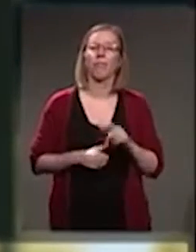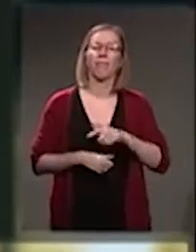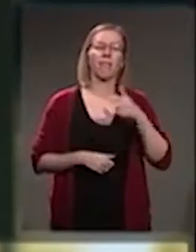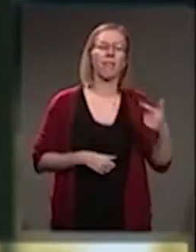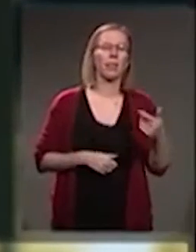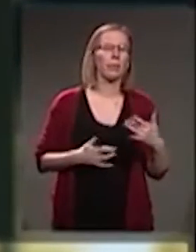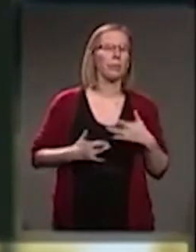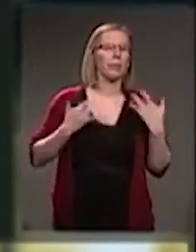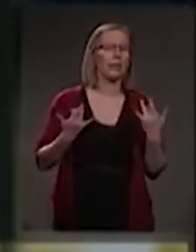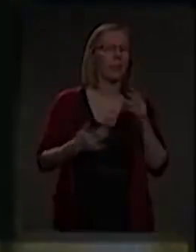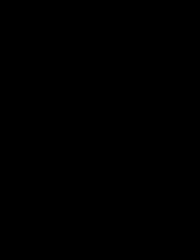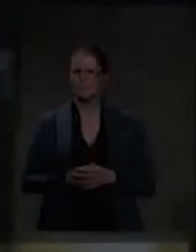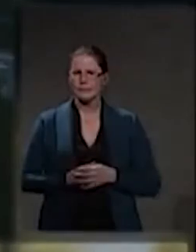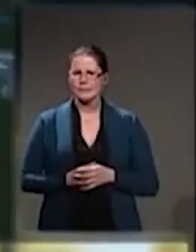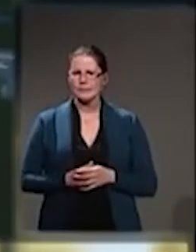TV website.